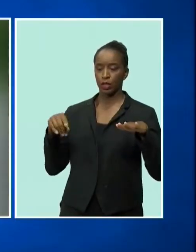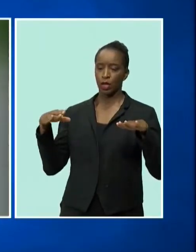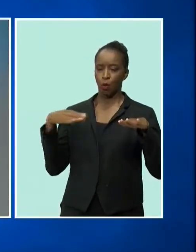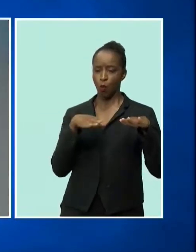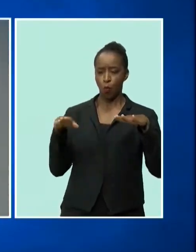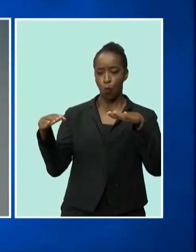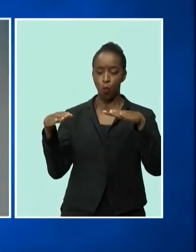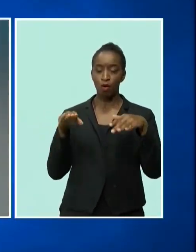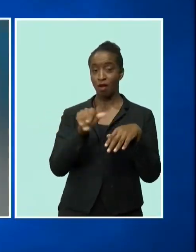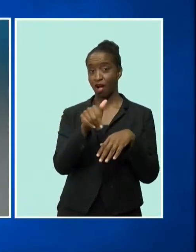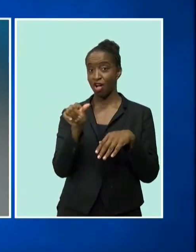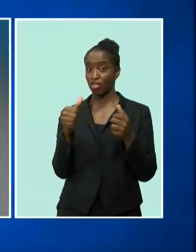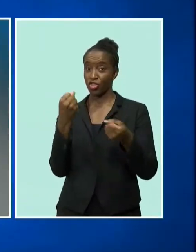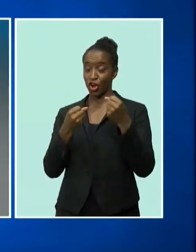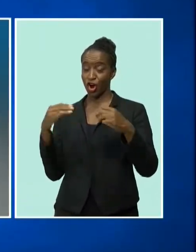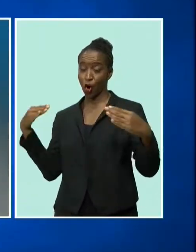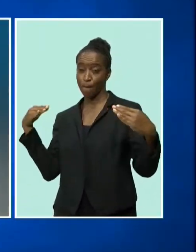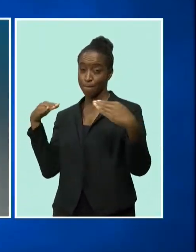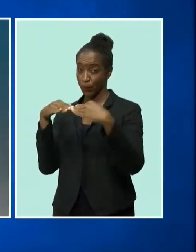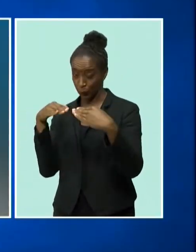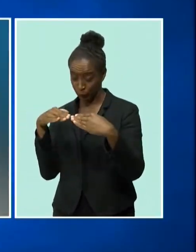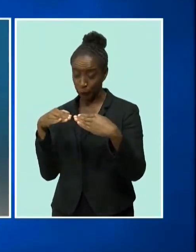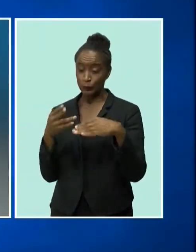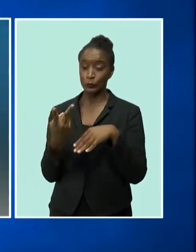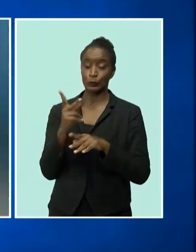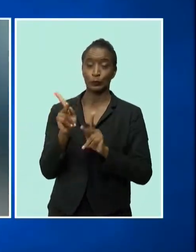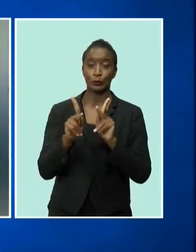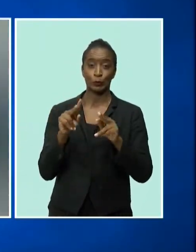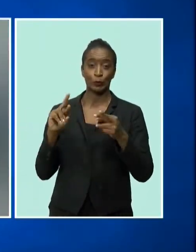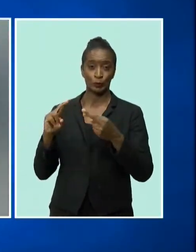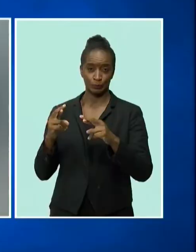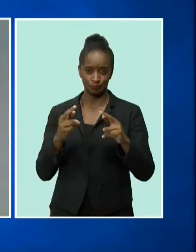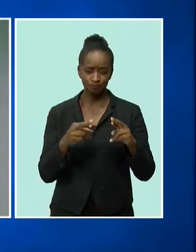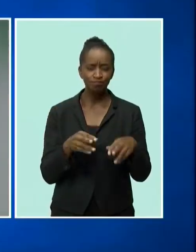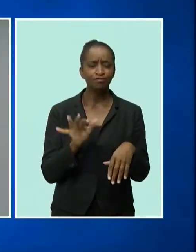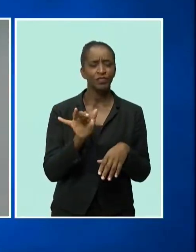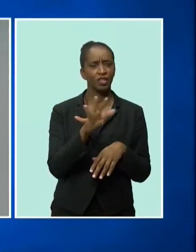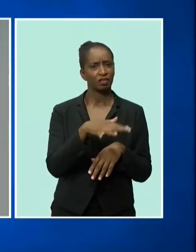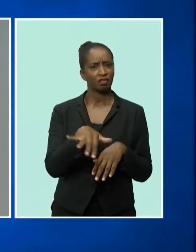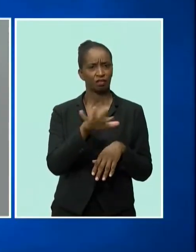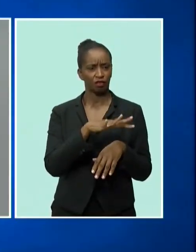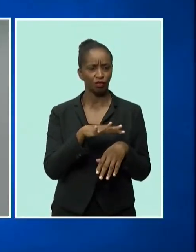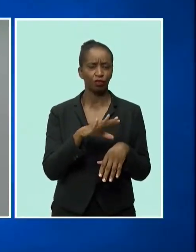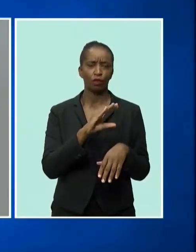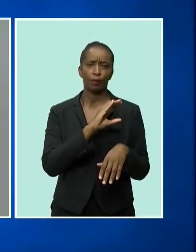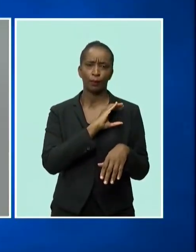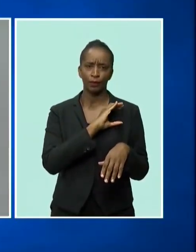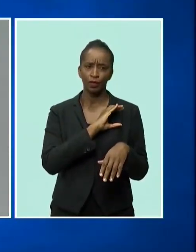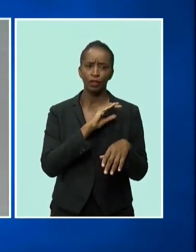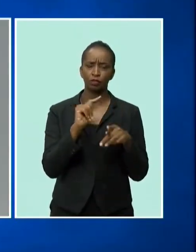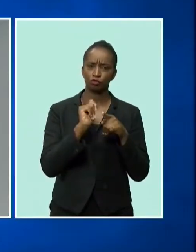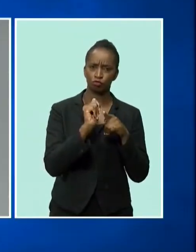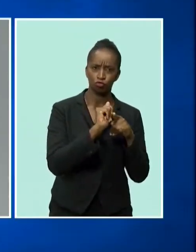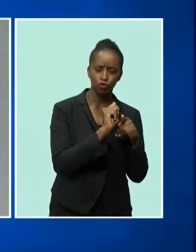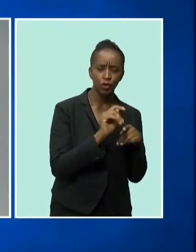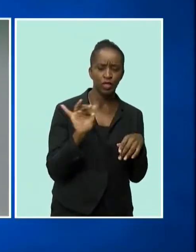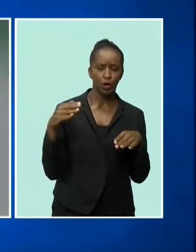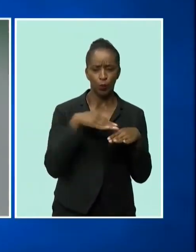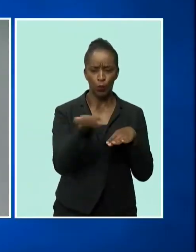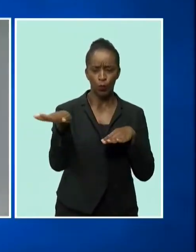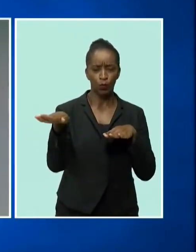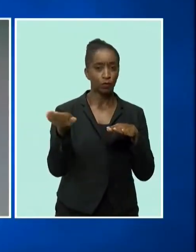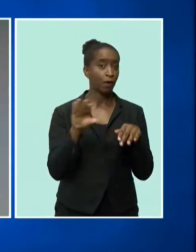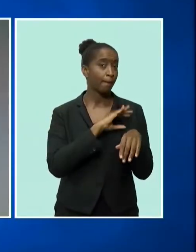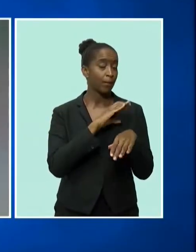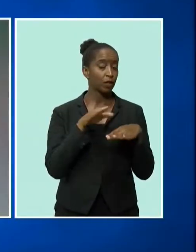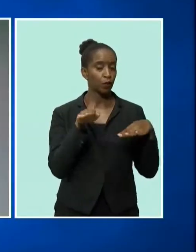injured. According to police, a traffic exercise was in the area of Bourbon Road when the vehicle sped away and police followed. They observed